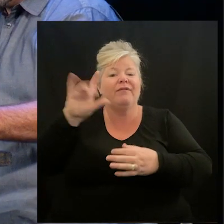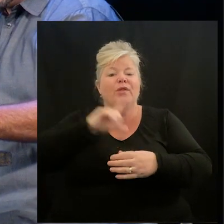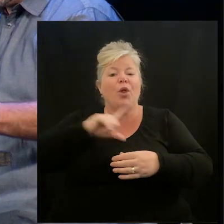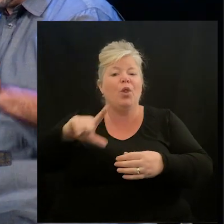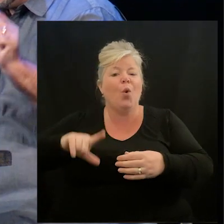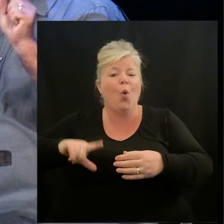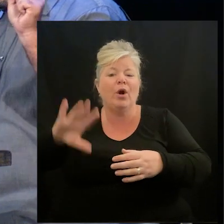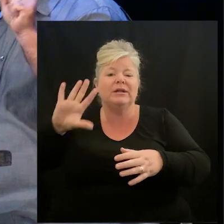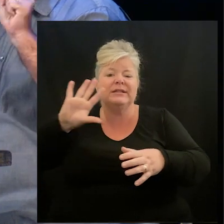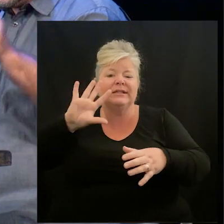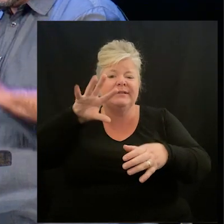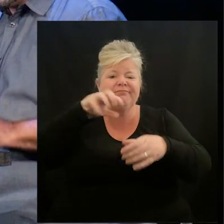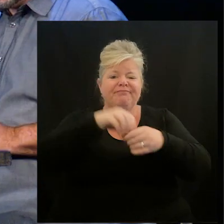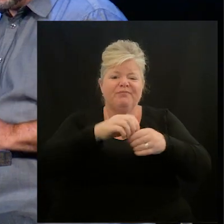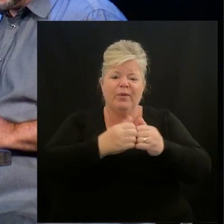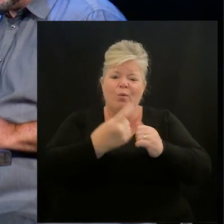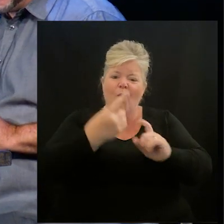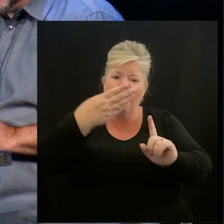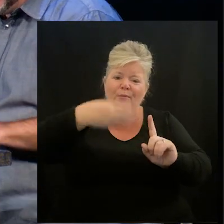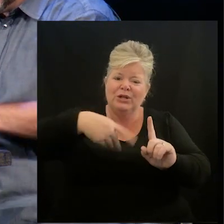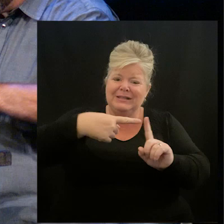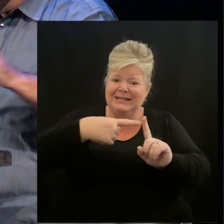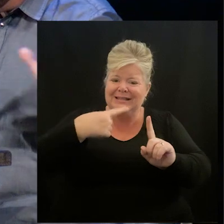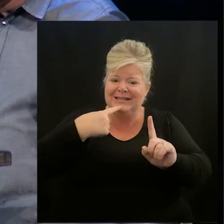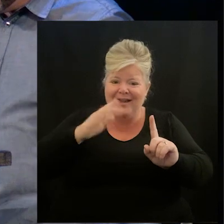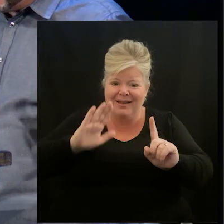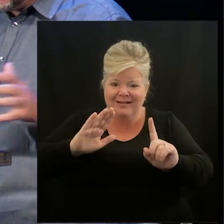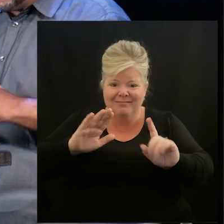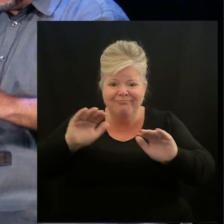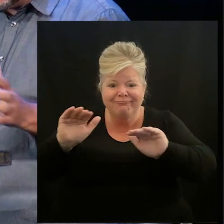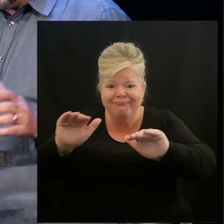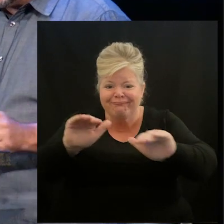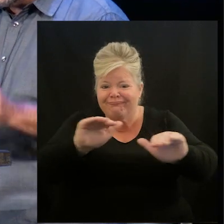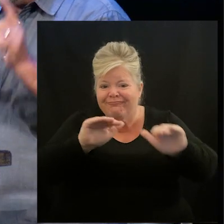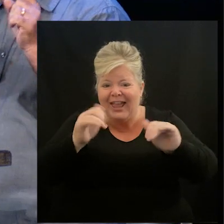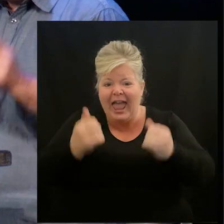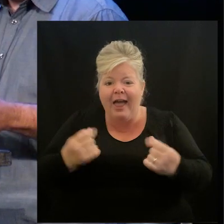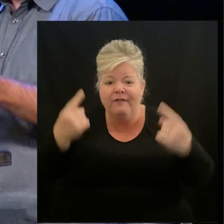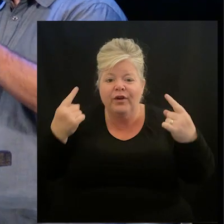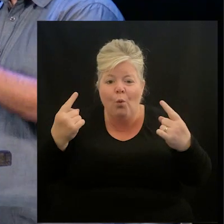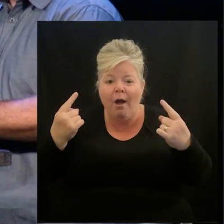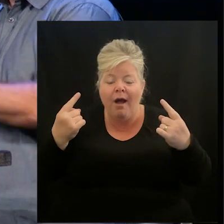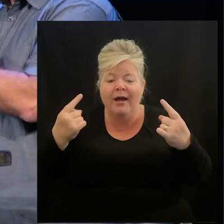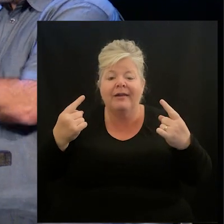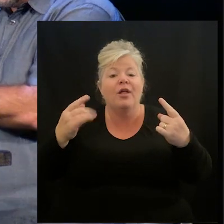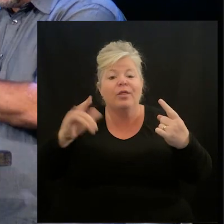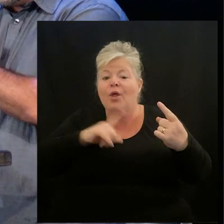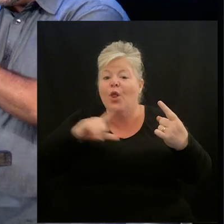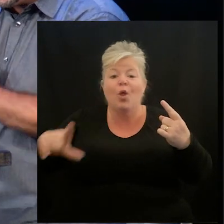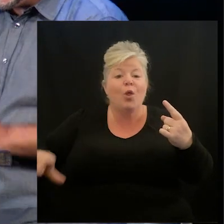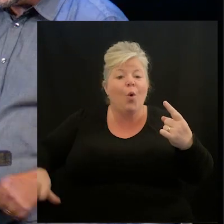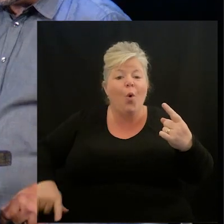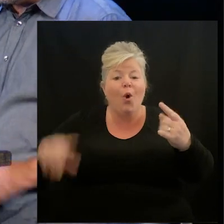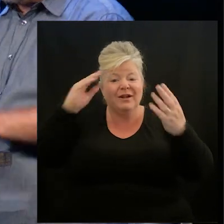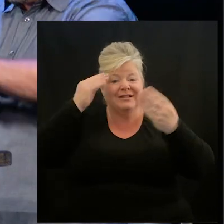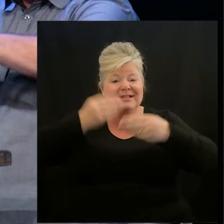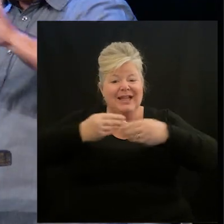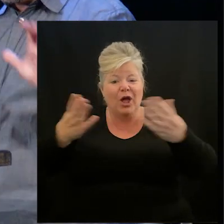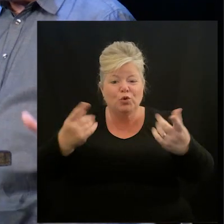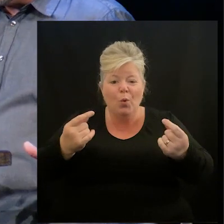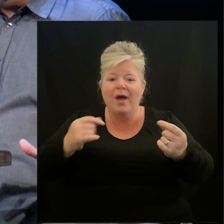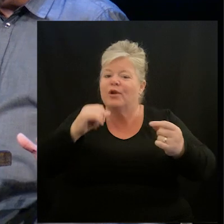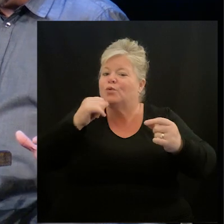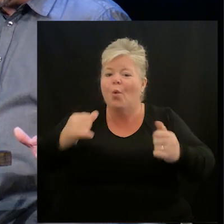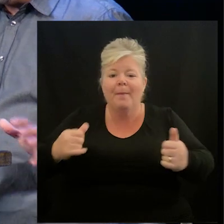in the assembly. He said, "Listen, King Jehoshaphat, and all who live in Judah and Jerusalem, this is what the Lord says to you.